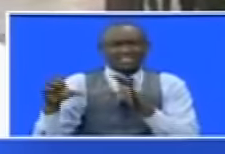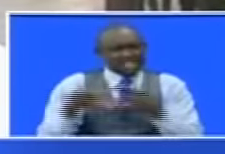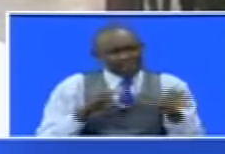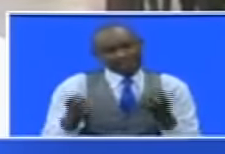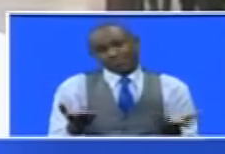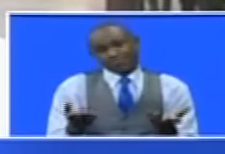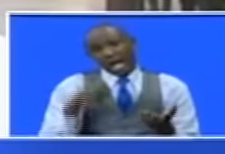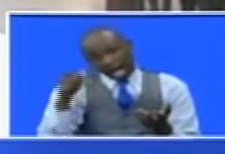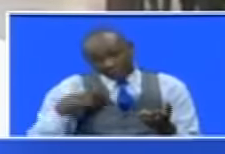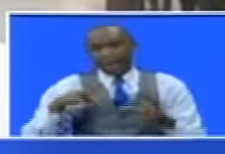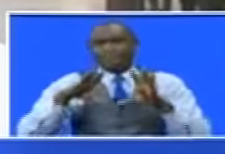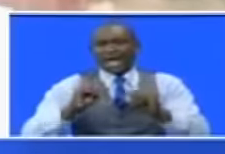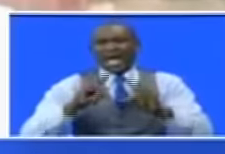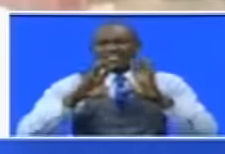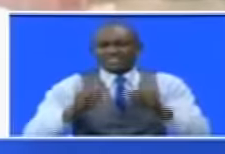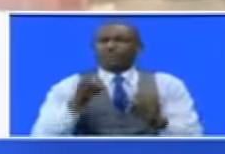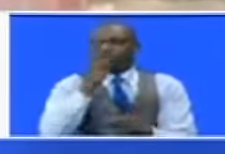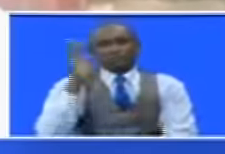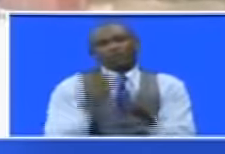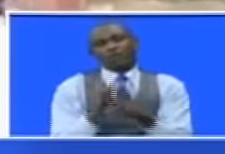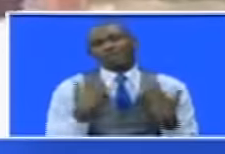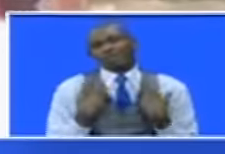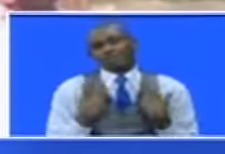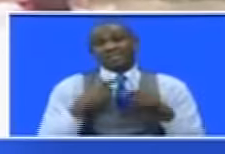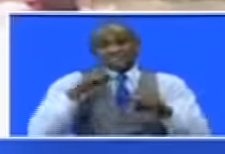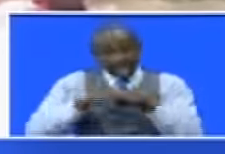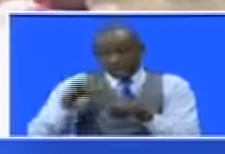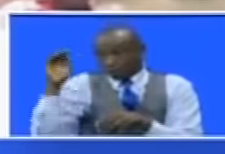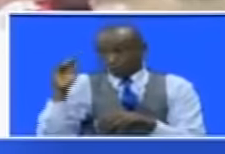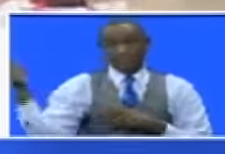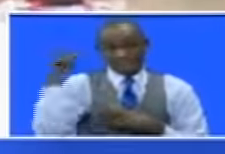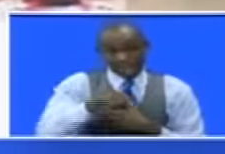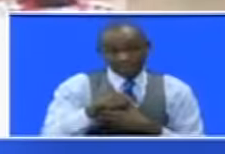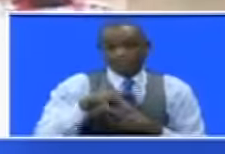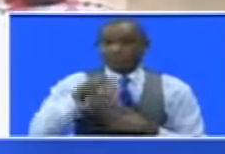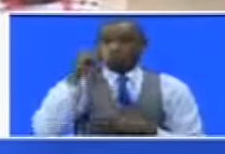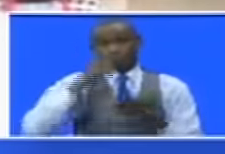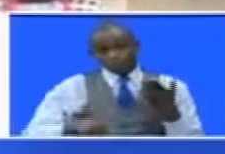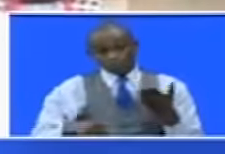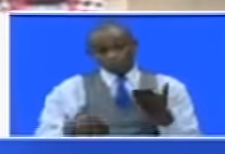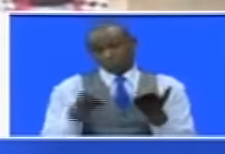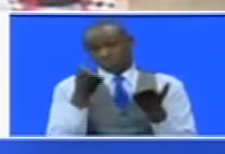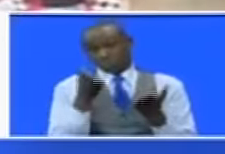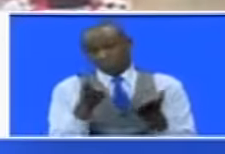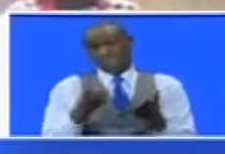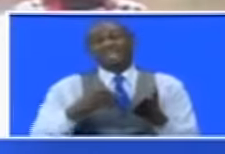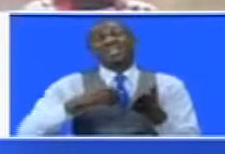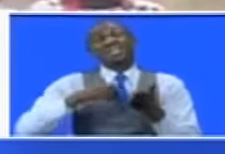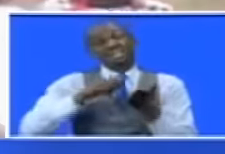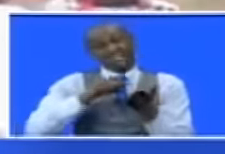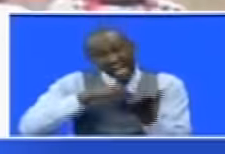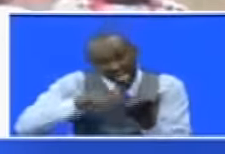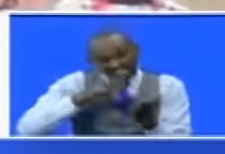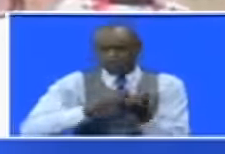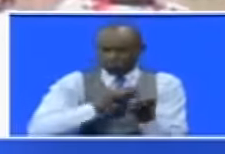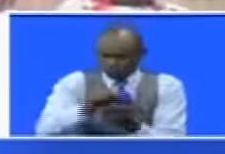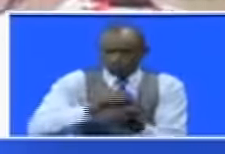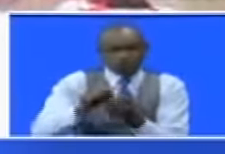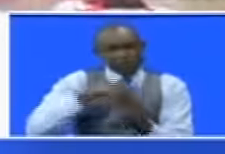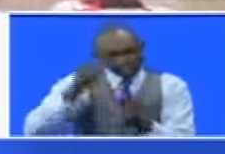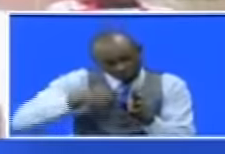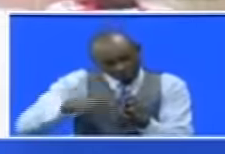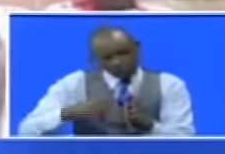walilala kwa matosheo na maji. Vile tulikuja usubuhi tumepata kama mchele yenye tumesiaga yote, mchele yenye